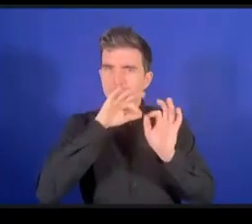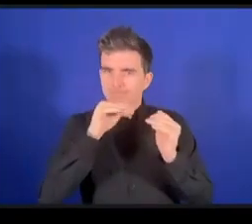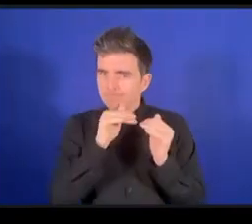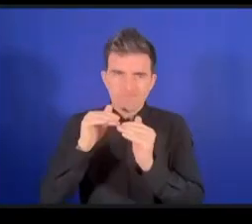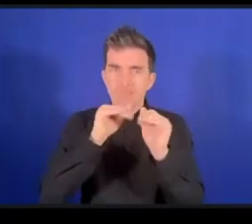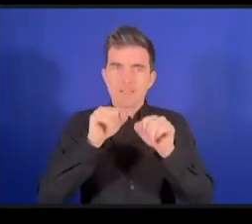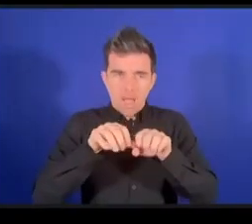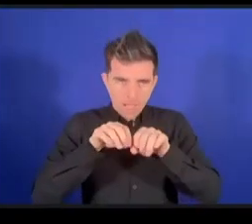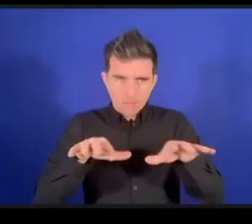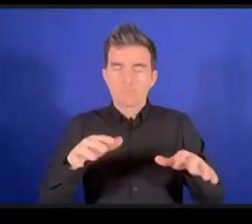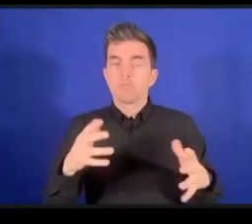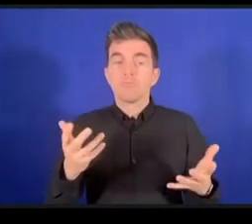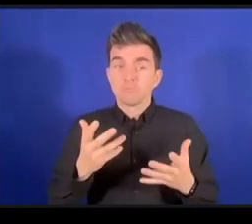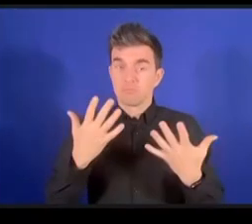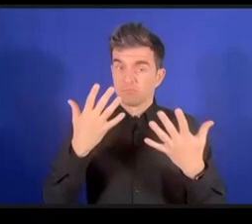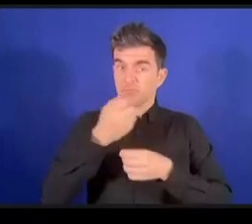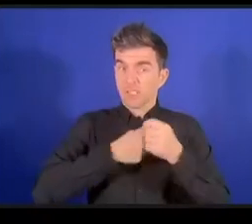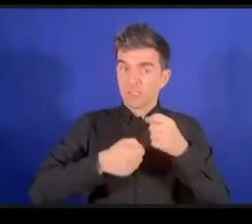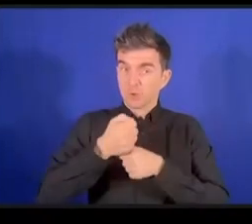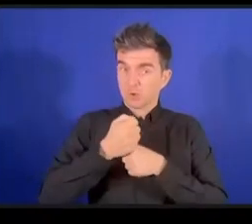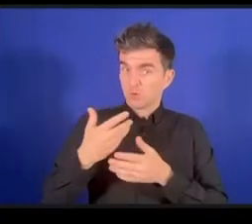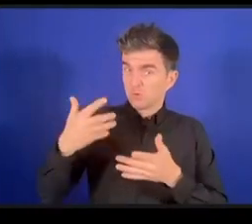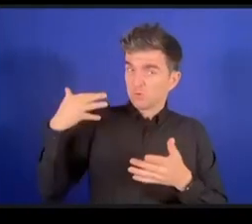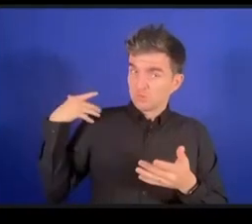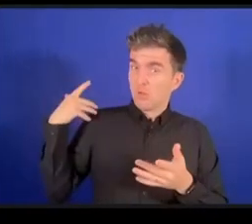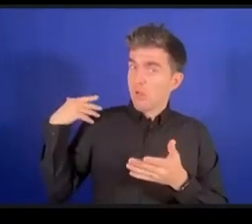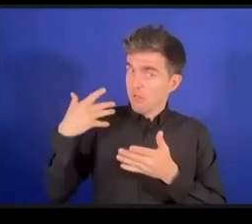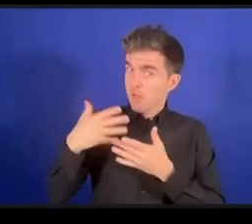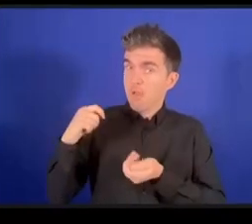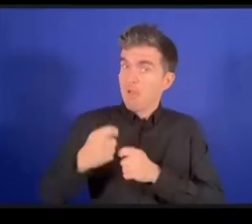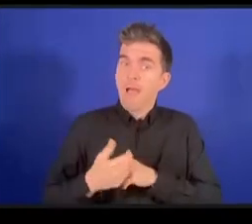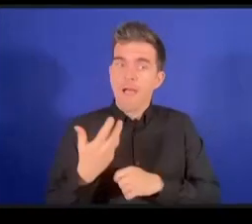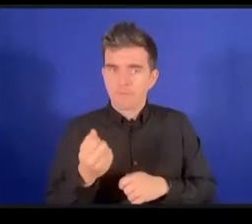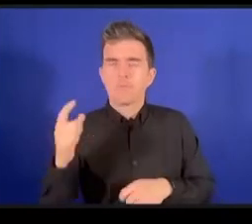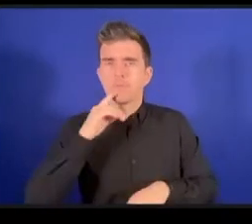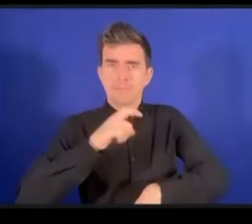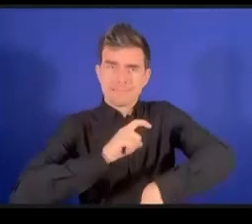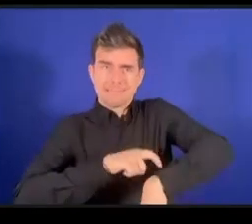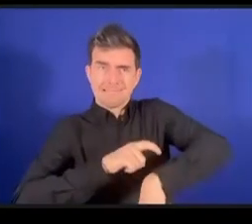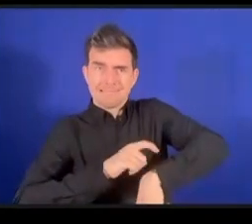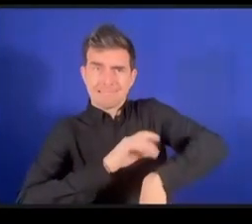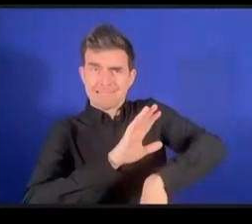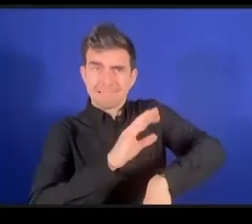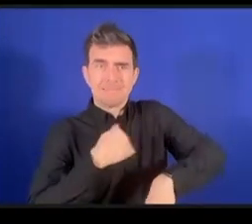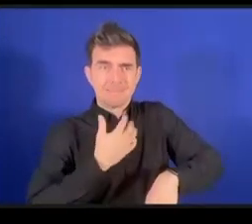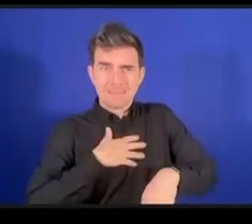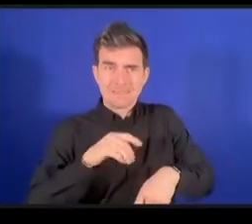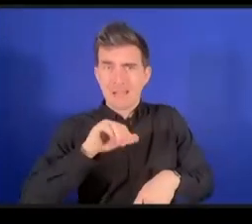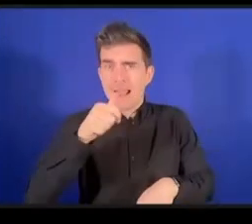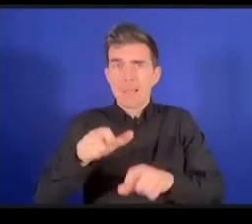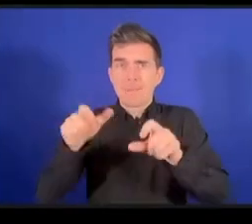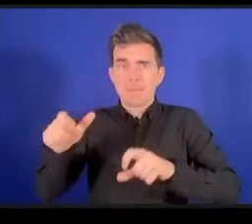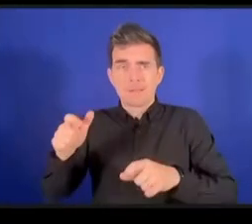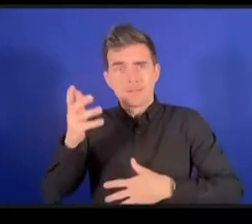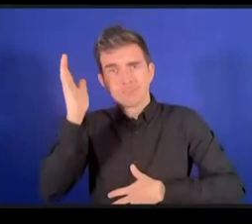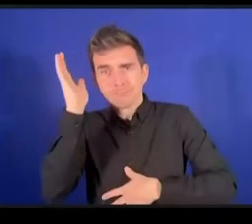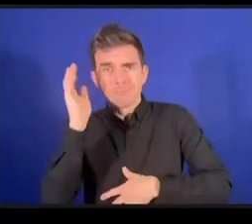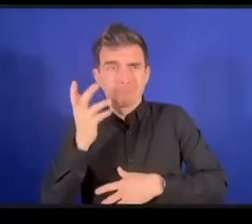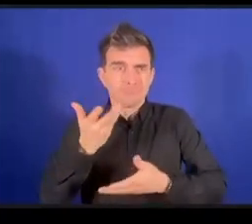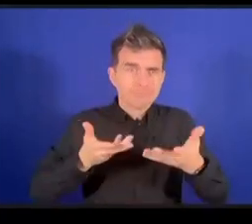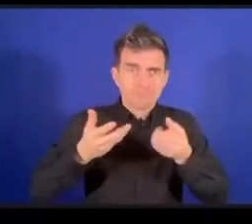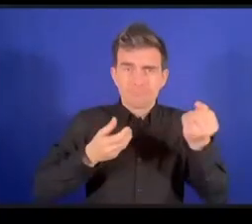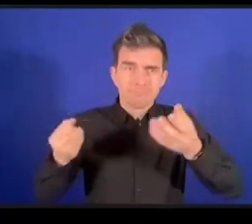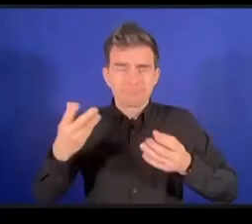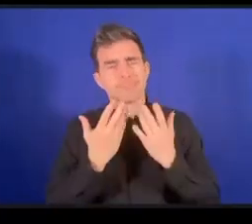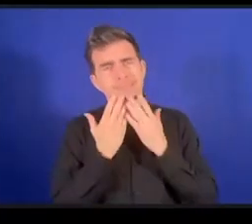a time out to give more people to take the floor. They are already queuing. Thank you so much. But I don't want to interrupt you, but just to